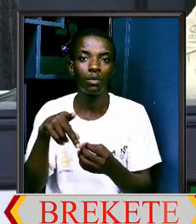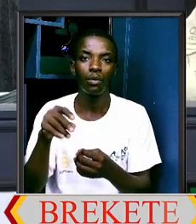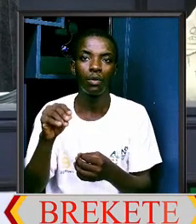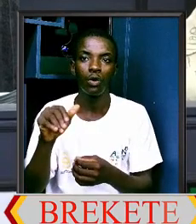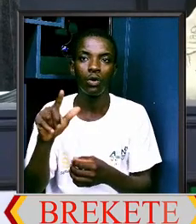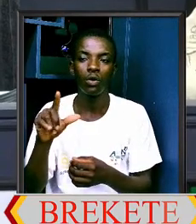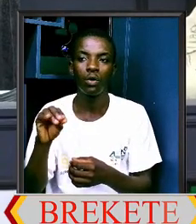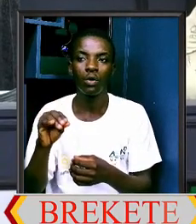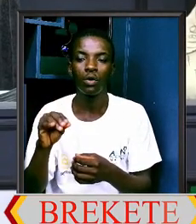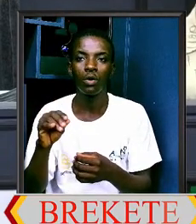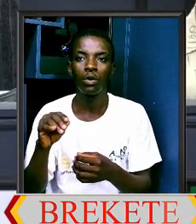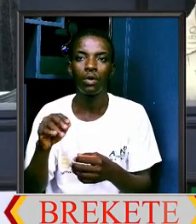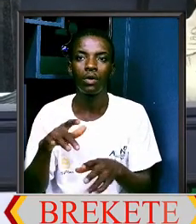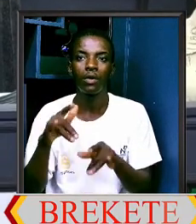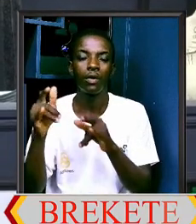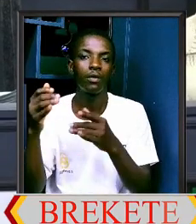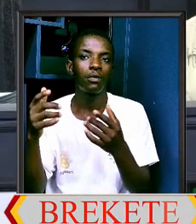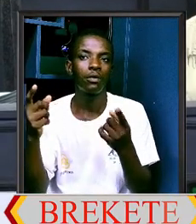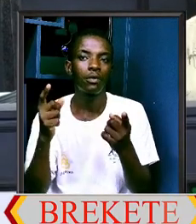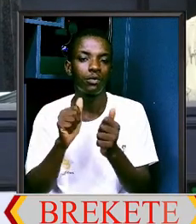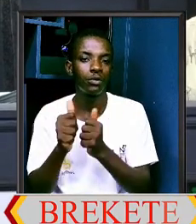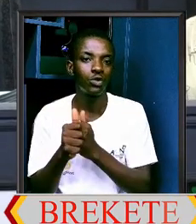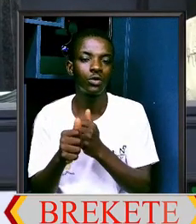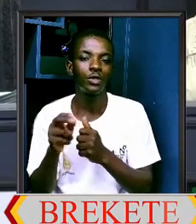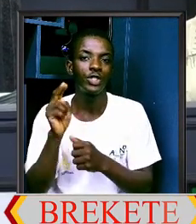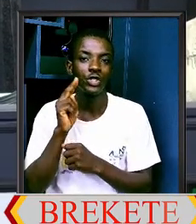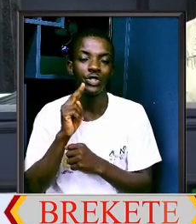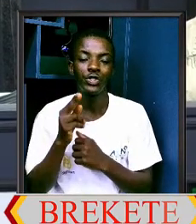tournament. Nigeria,